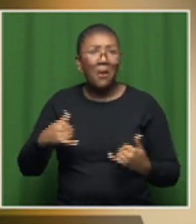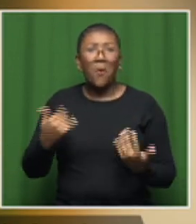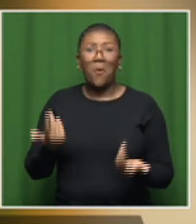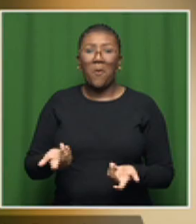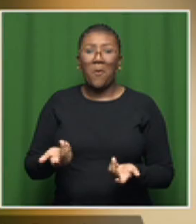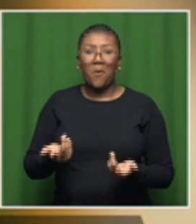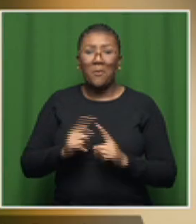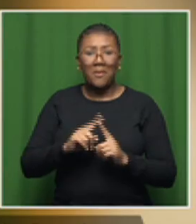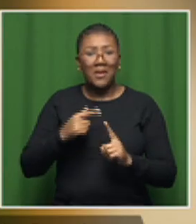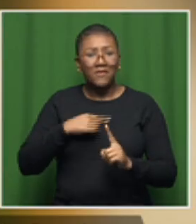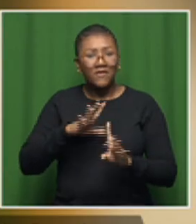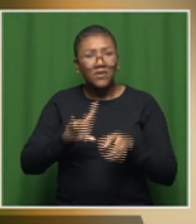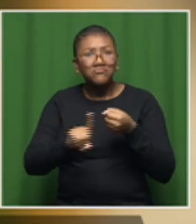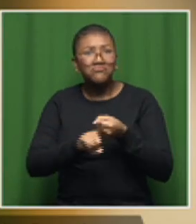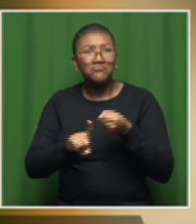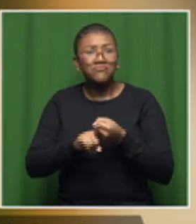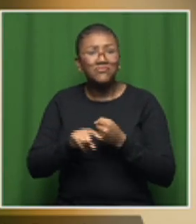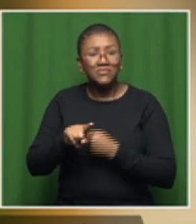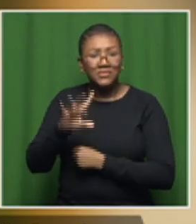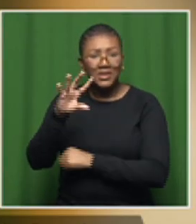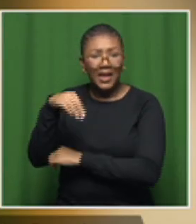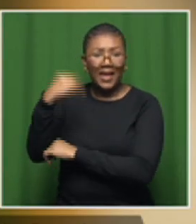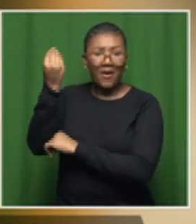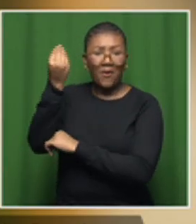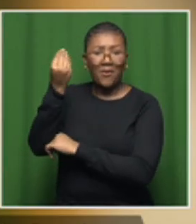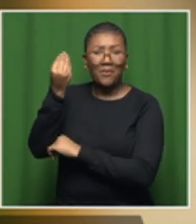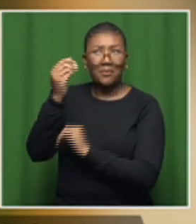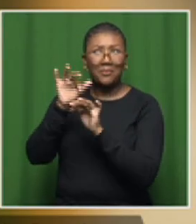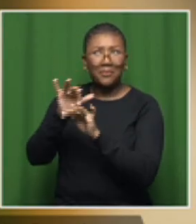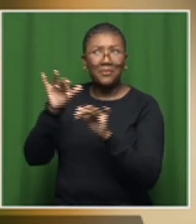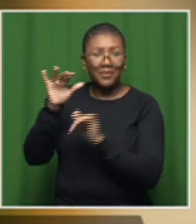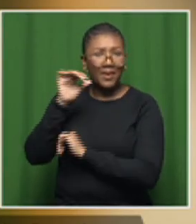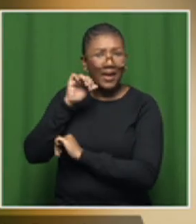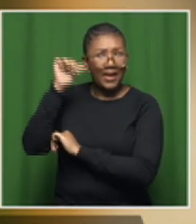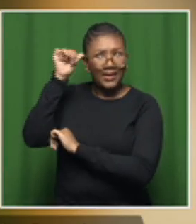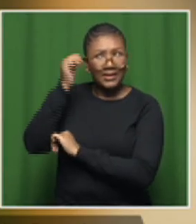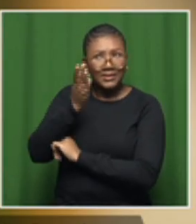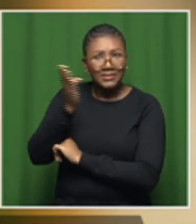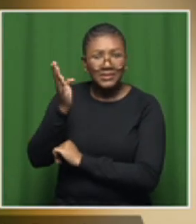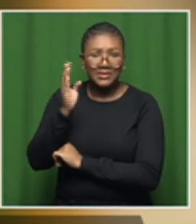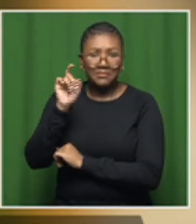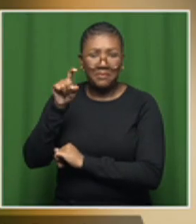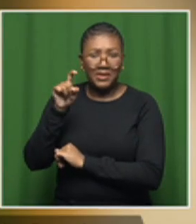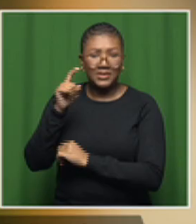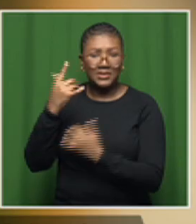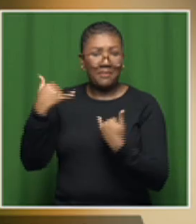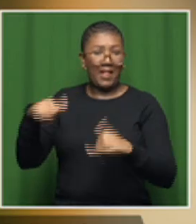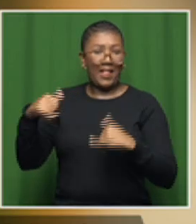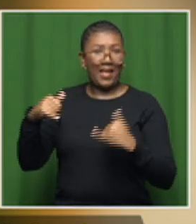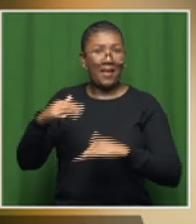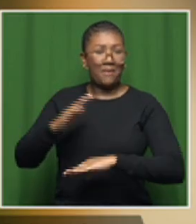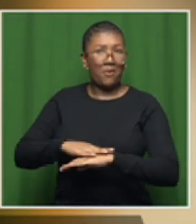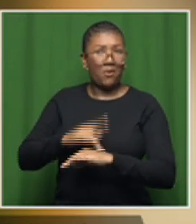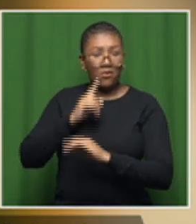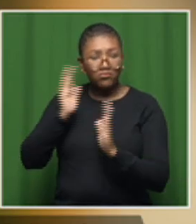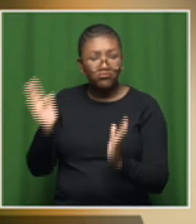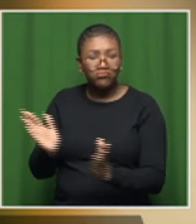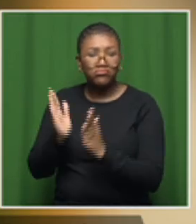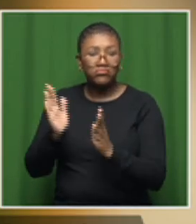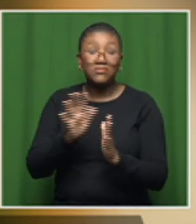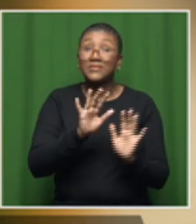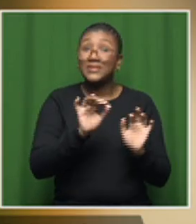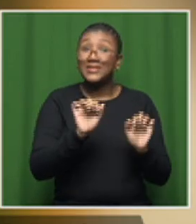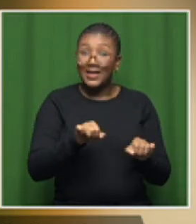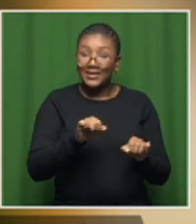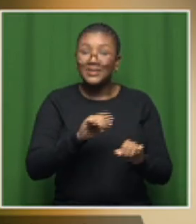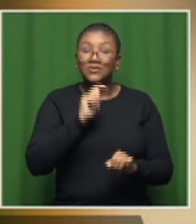be advocated for adults as well? Completely. I mean, a lot of people, because we create all these exhibitions to try and engage with the